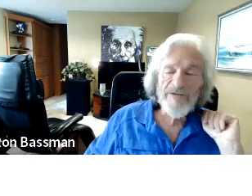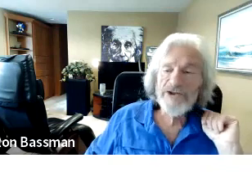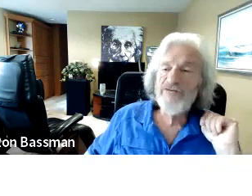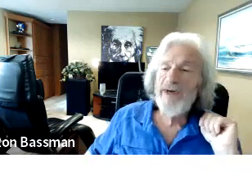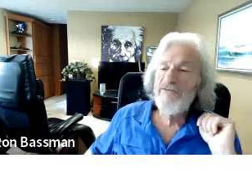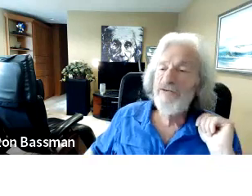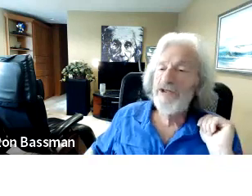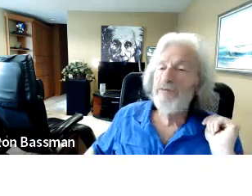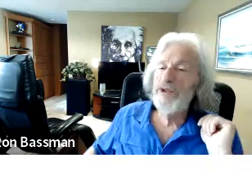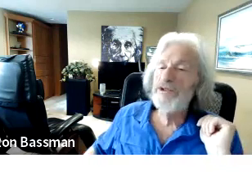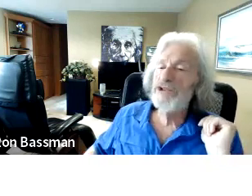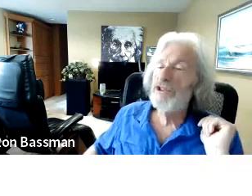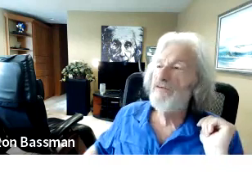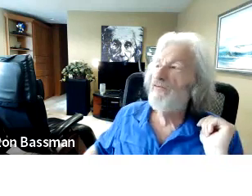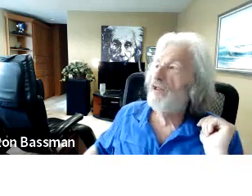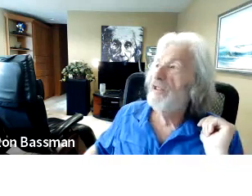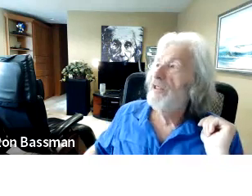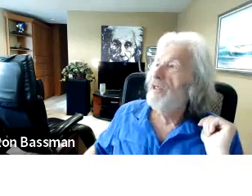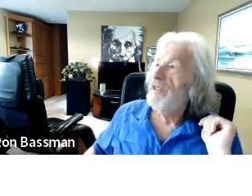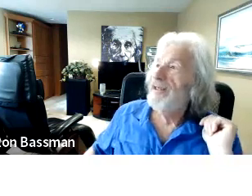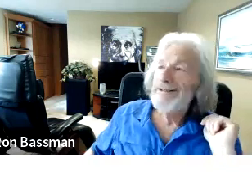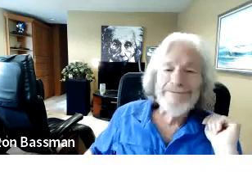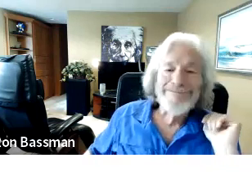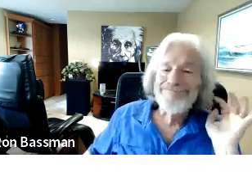the Office of Mind Freedom, we receive